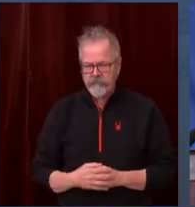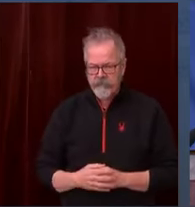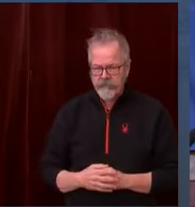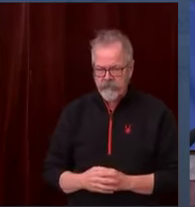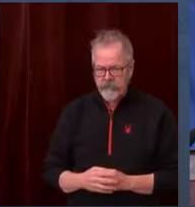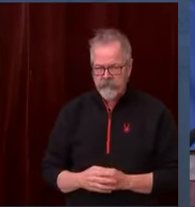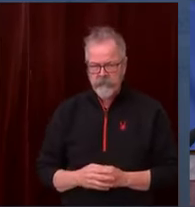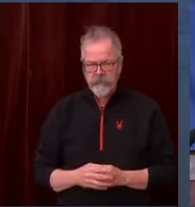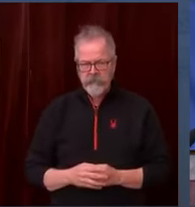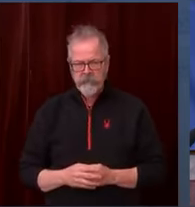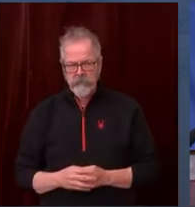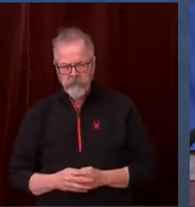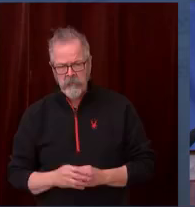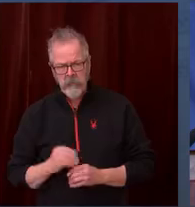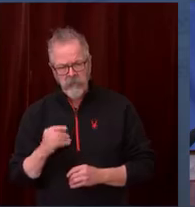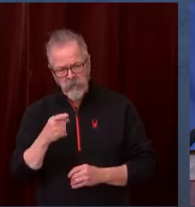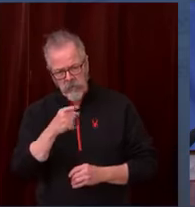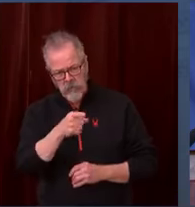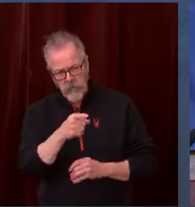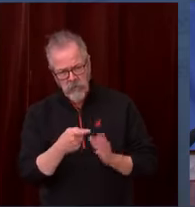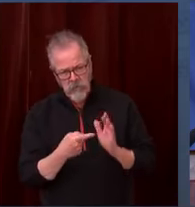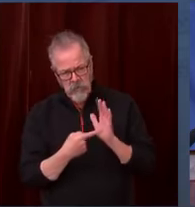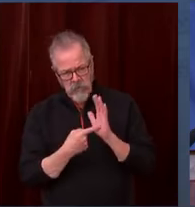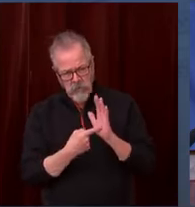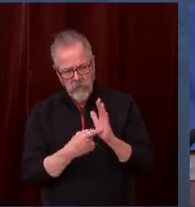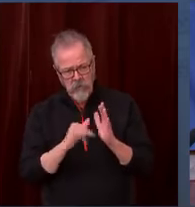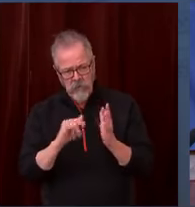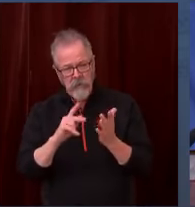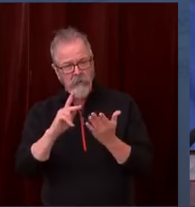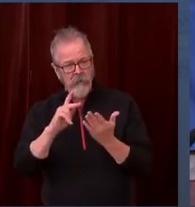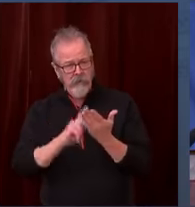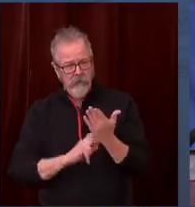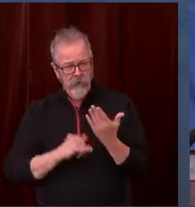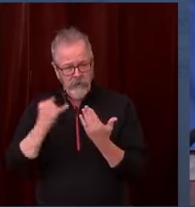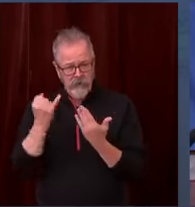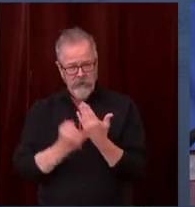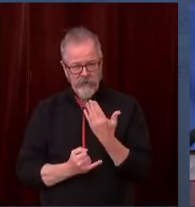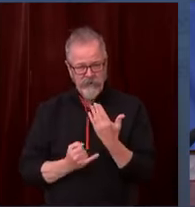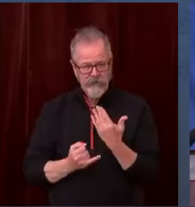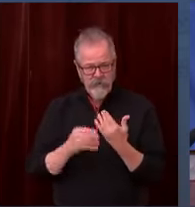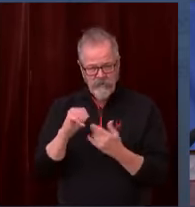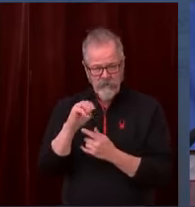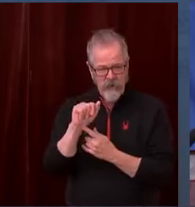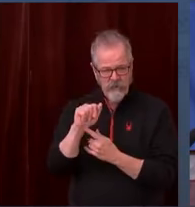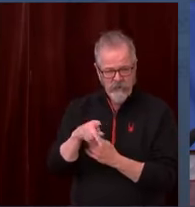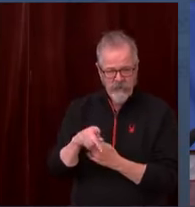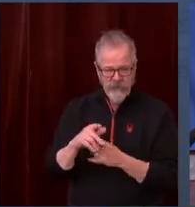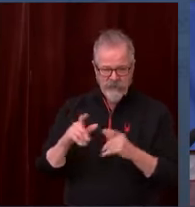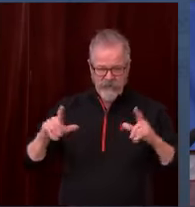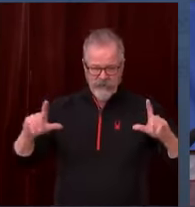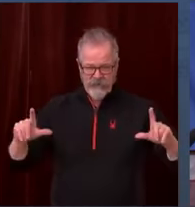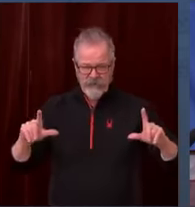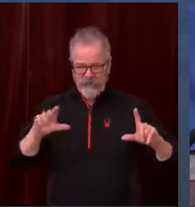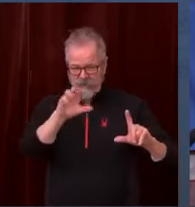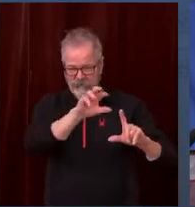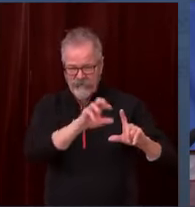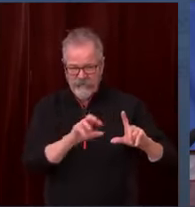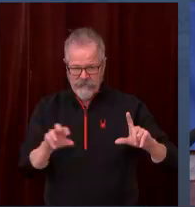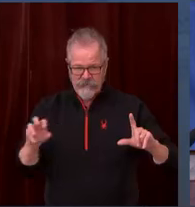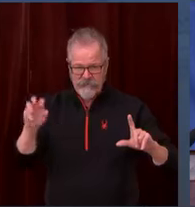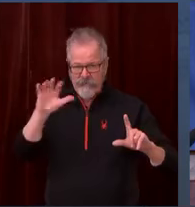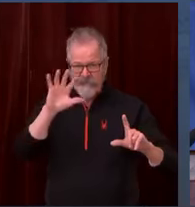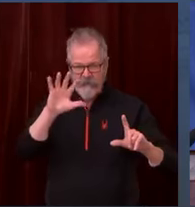Eastern Washington. So can you talk a little bit more about how you chose these specifically and how you can work to ensure